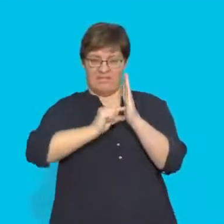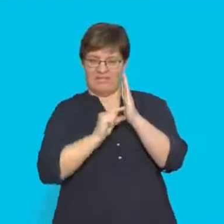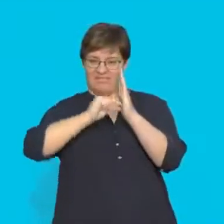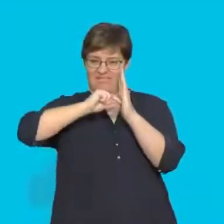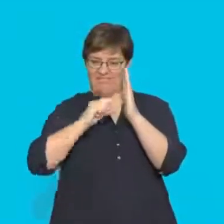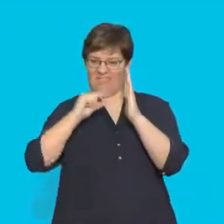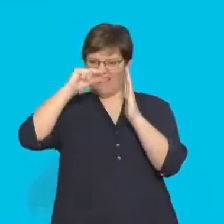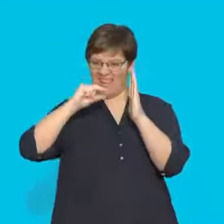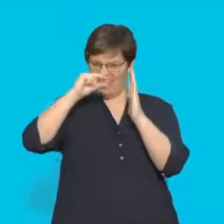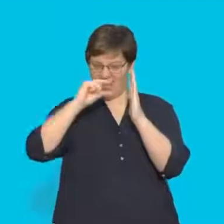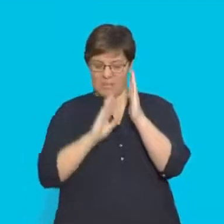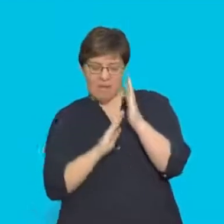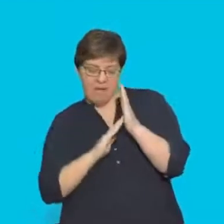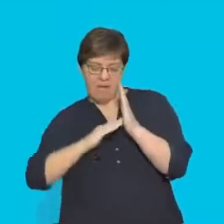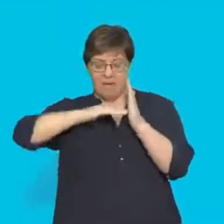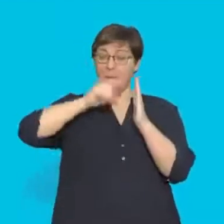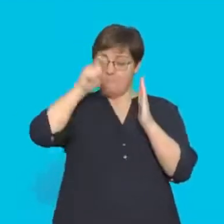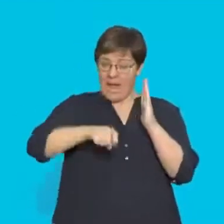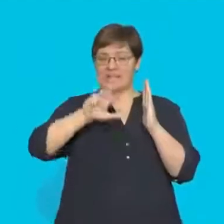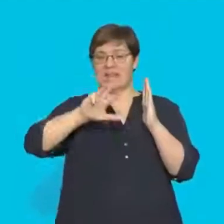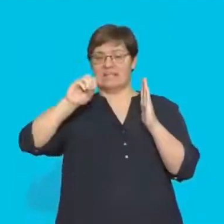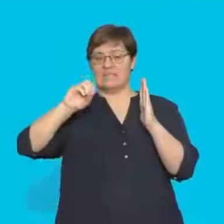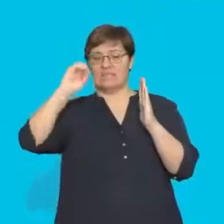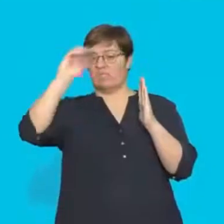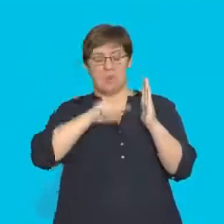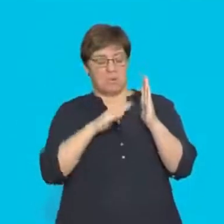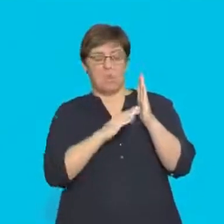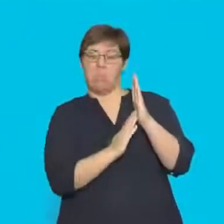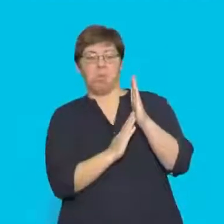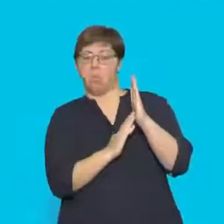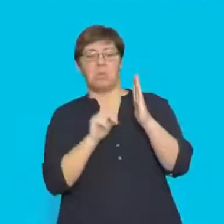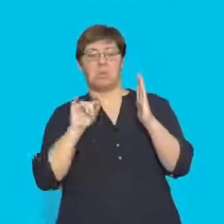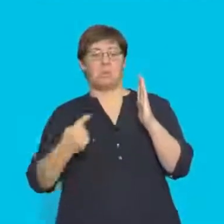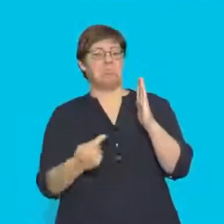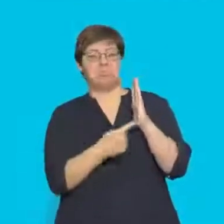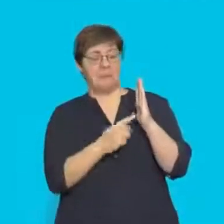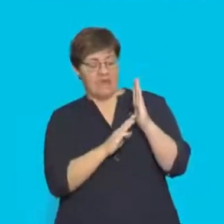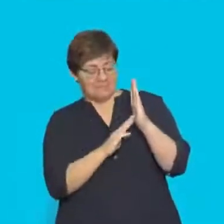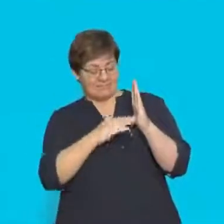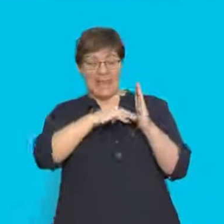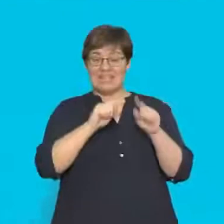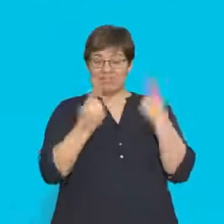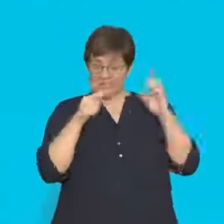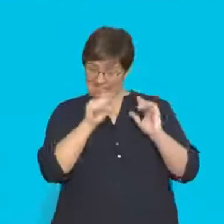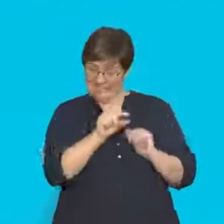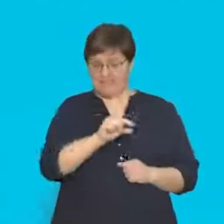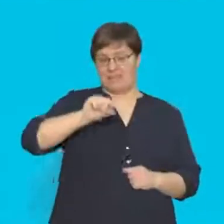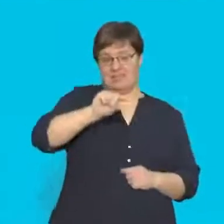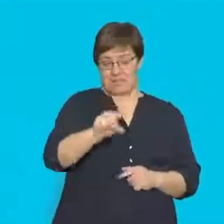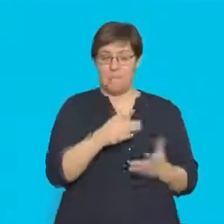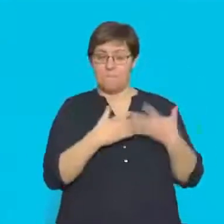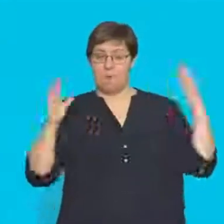the area that needs to be at 90 degrees. Because at 90 degrees, that's where it's going to be the